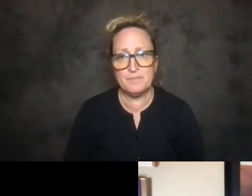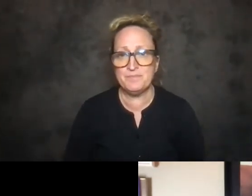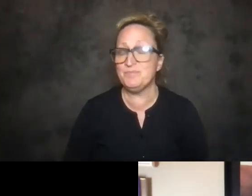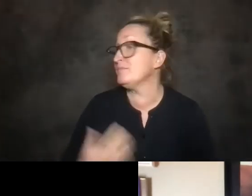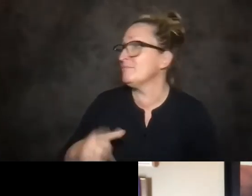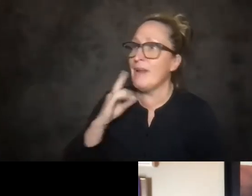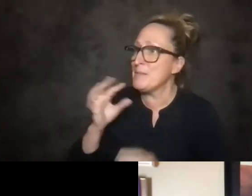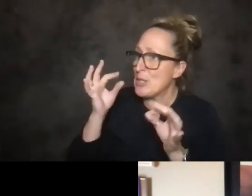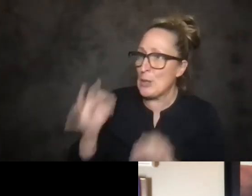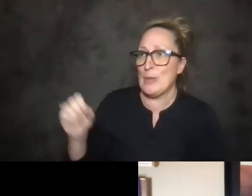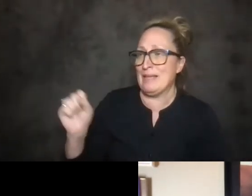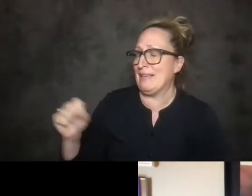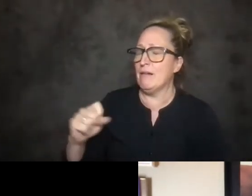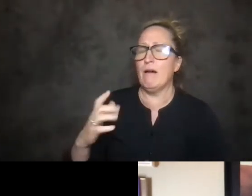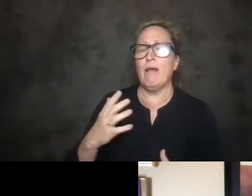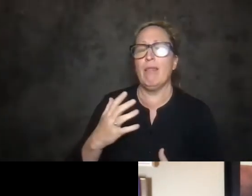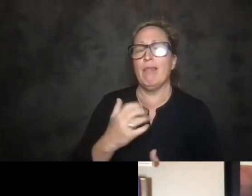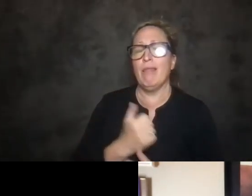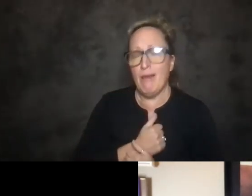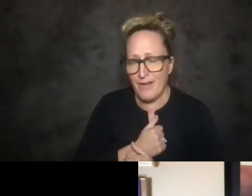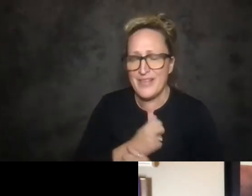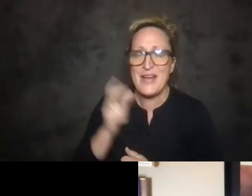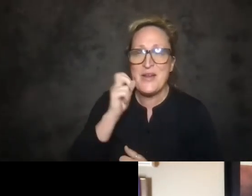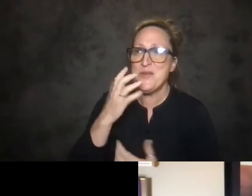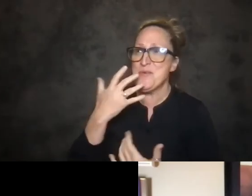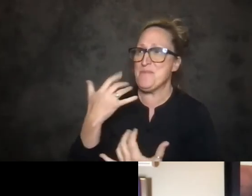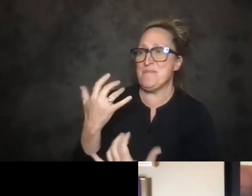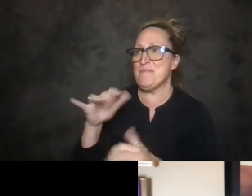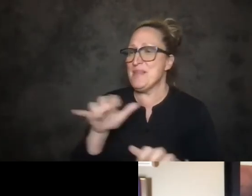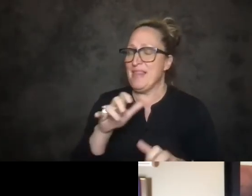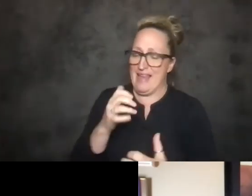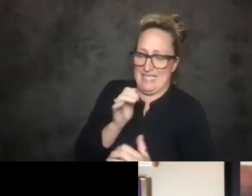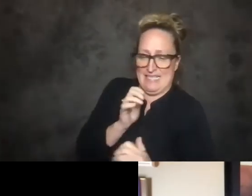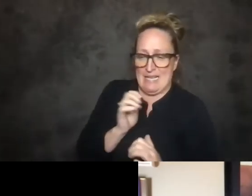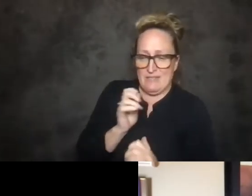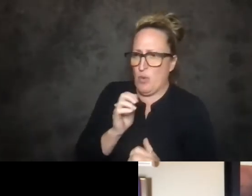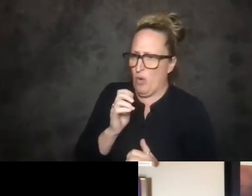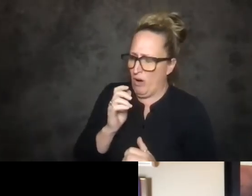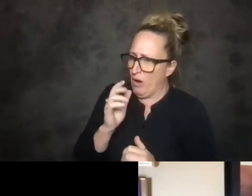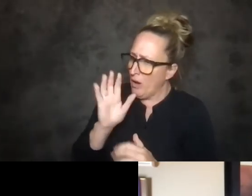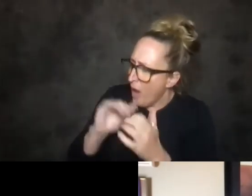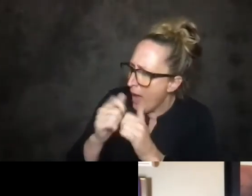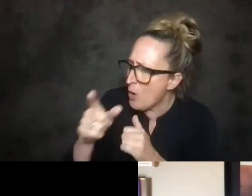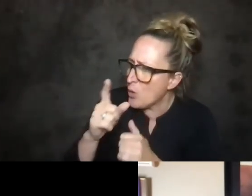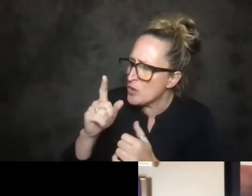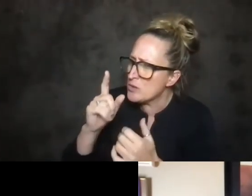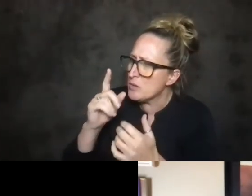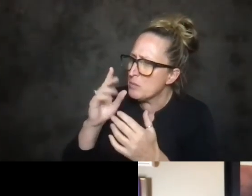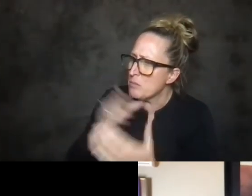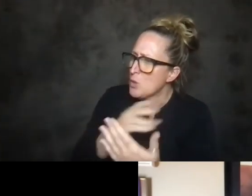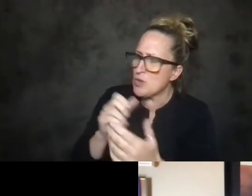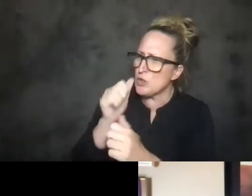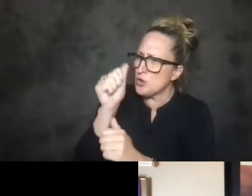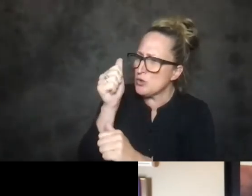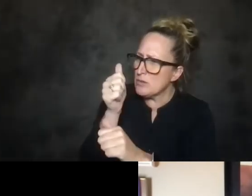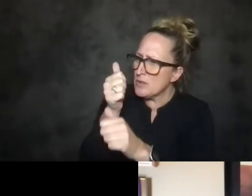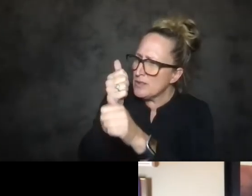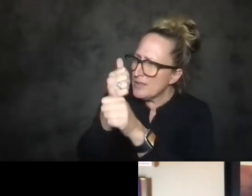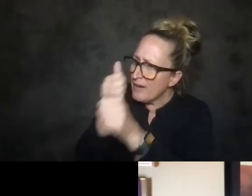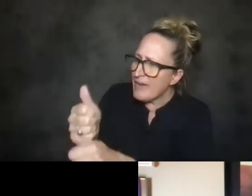Absolutely. I loved hearing you play your saxophone, and I was wondering how playing music shapes your writing and how your